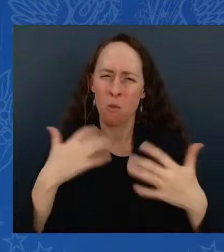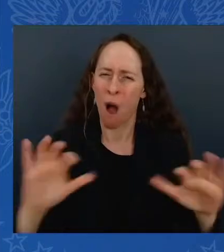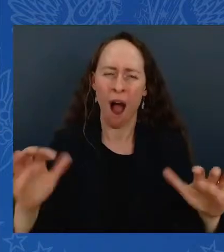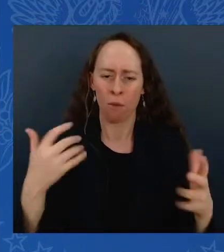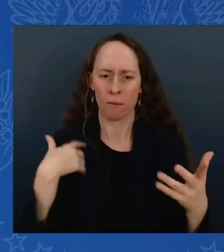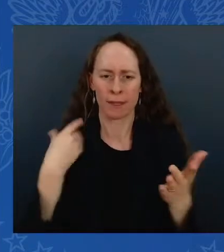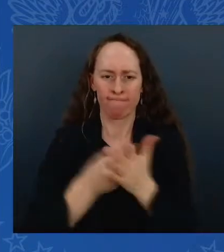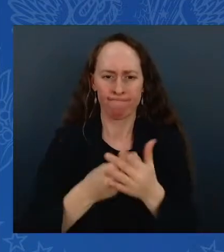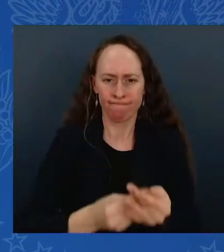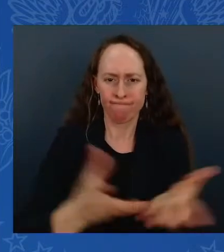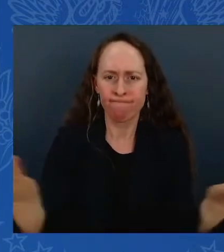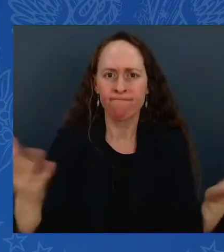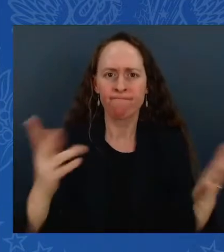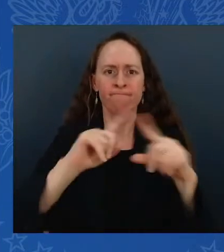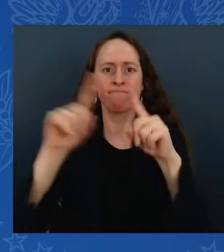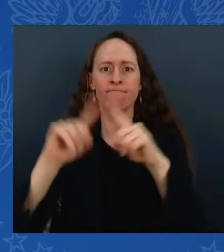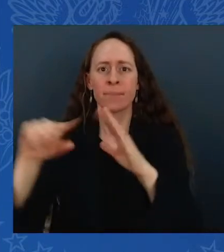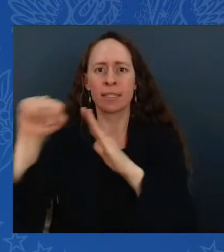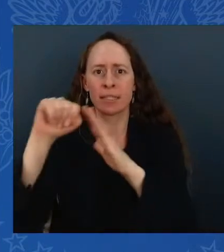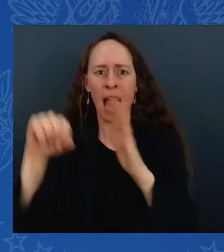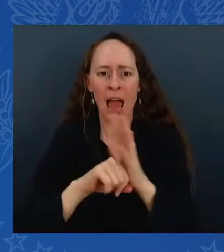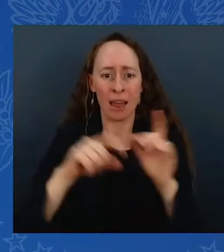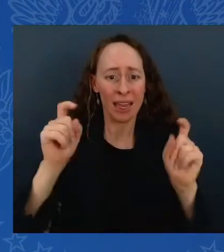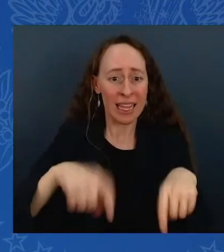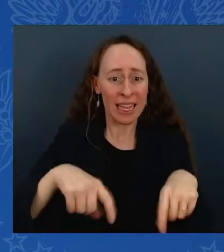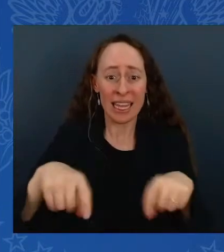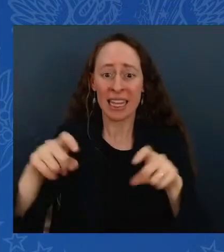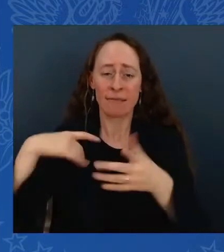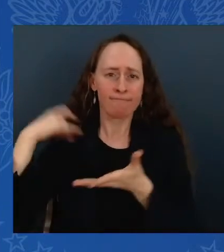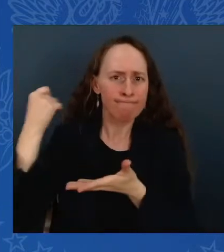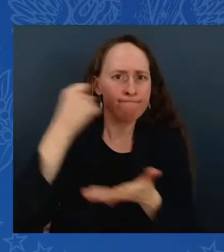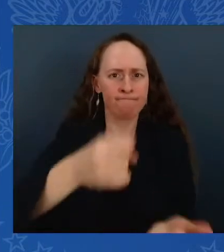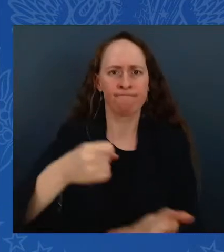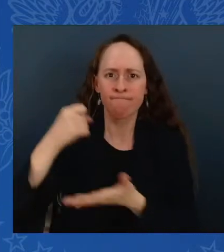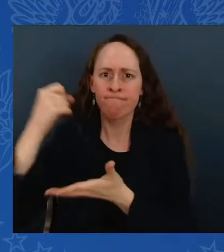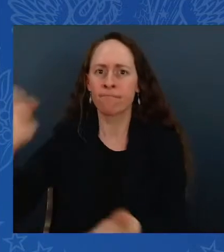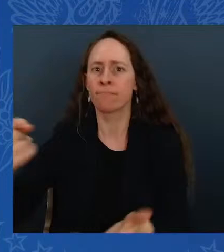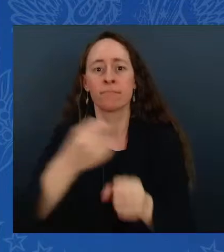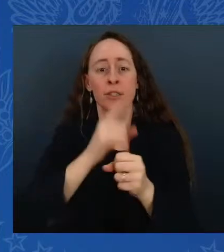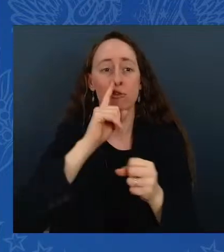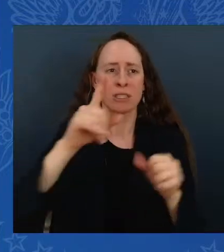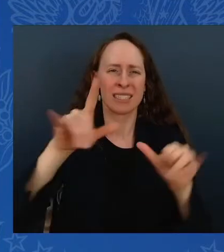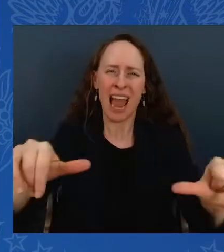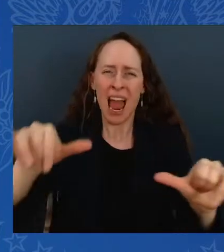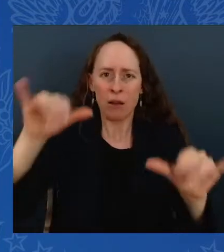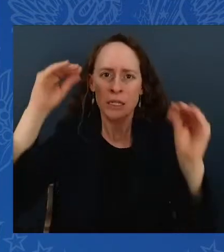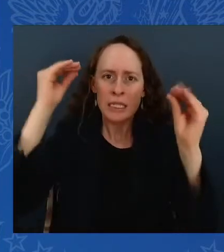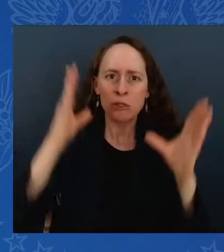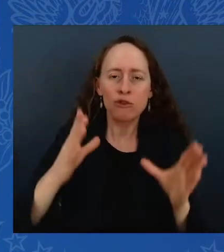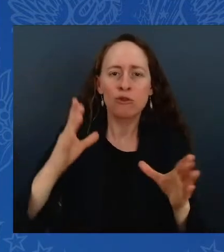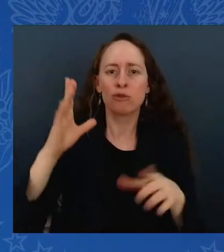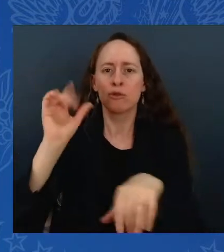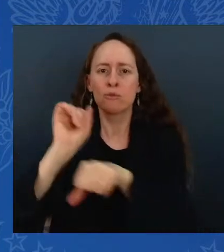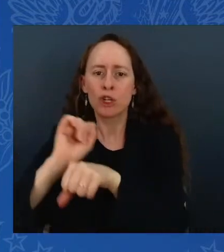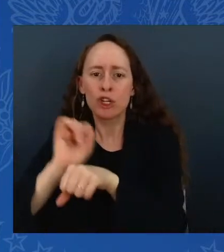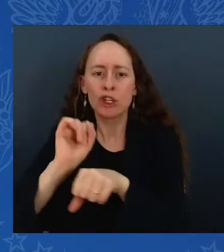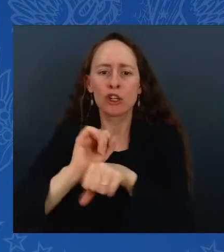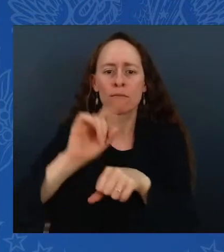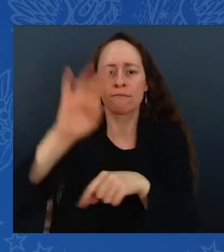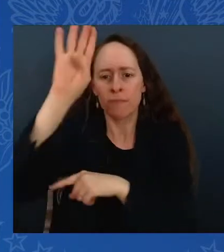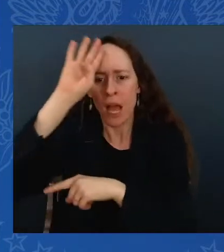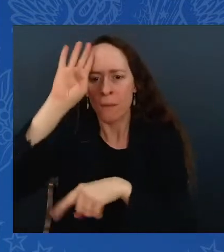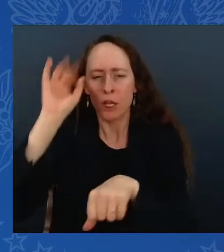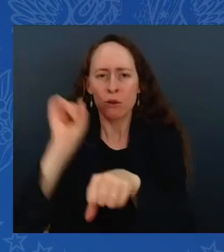moving, to keep teachers and first responders on the job, to keep small businesses open, and to build more